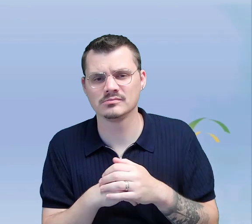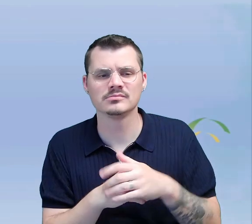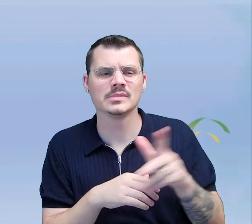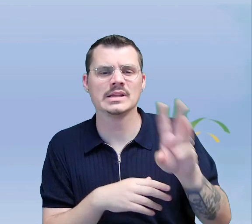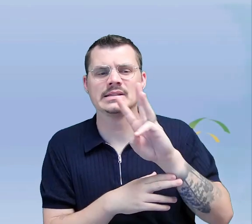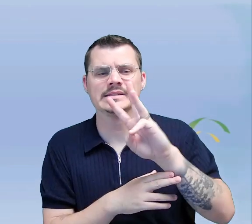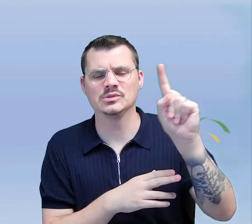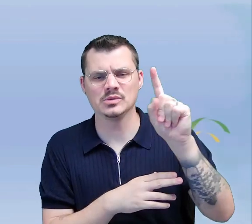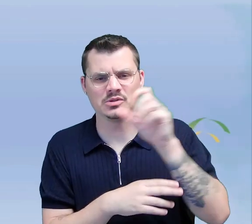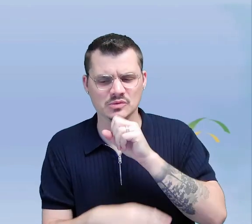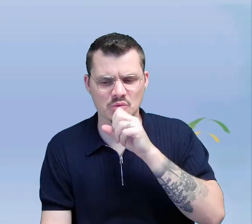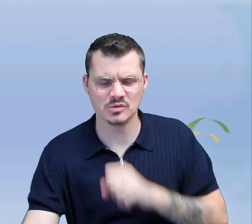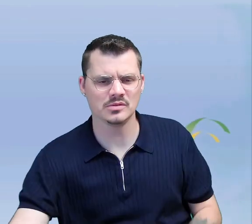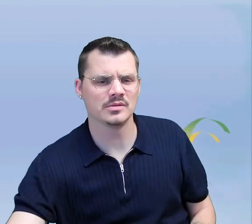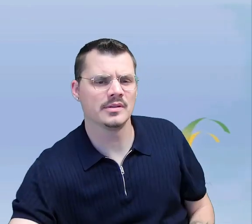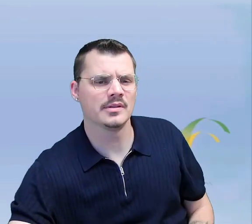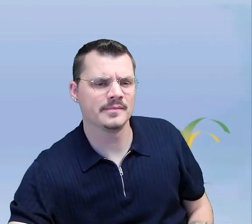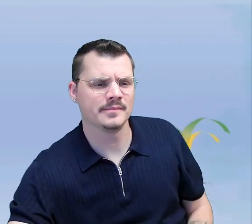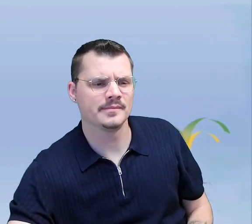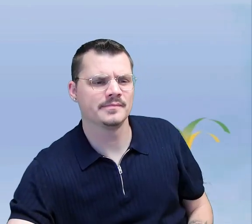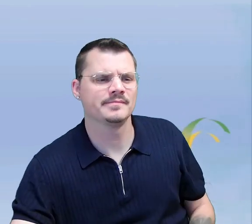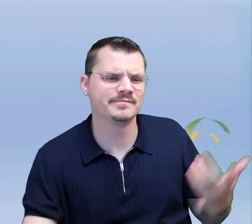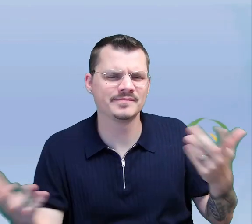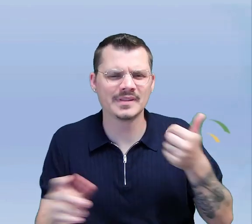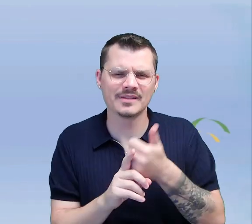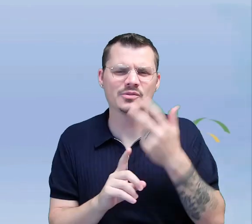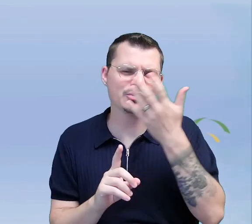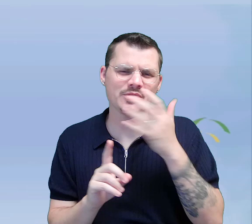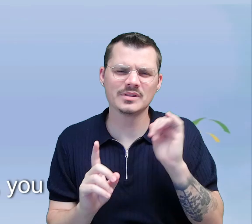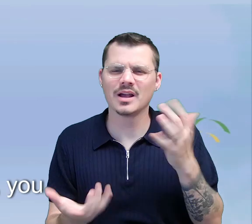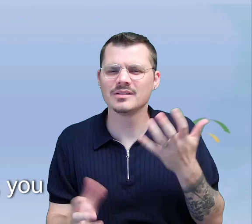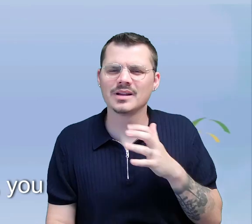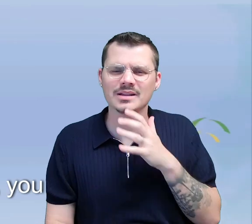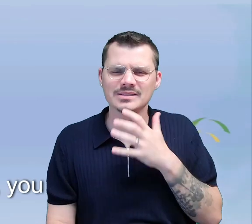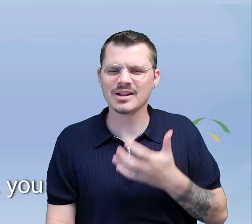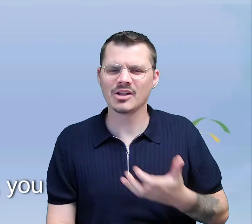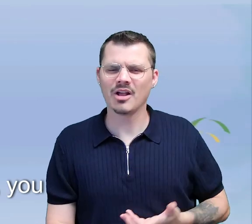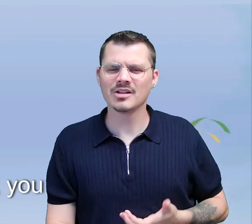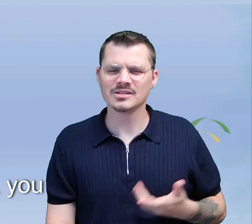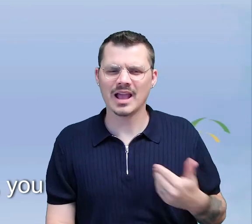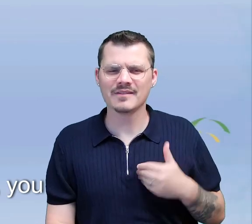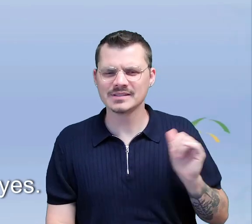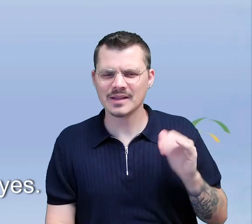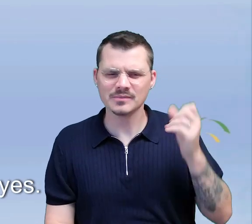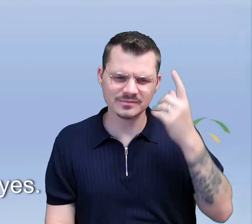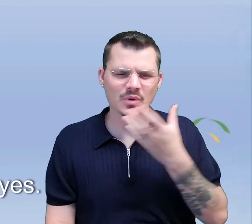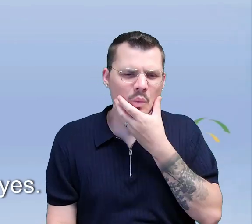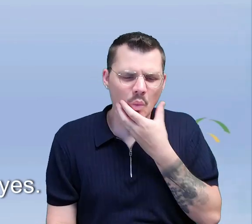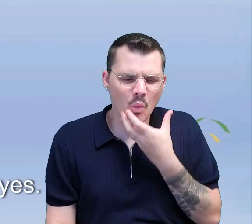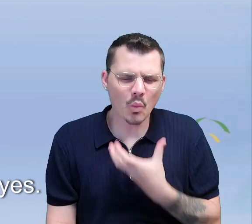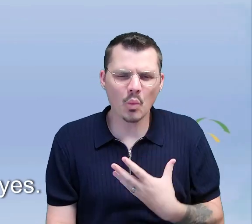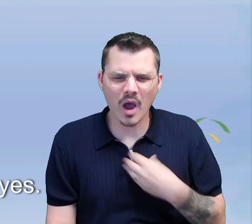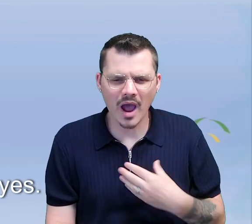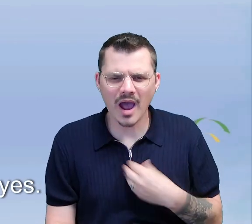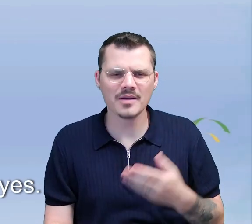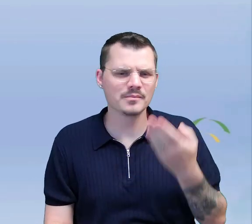61 years old, looks kind of like Santa Claus, got kind of a manner of Santa Claus, long white